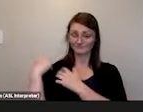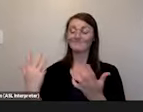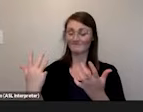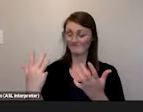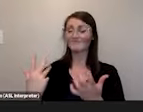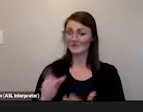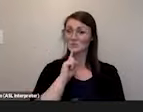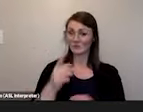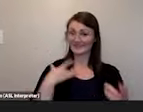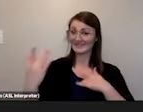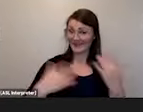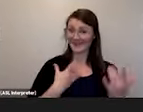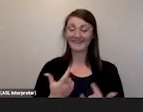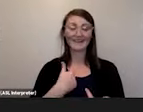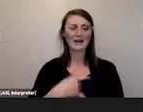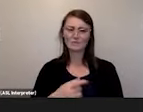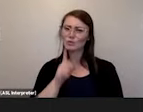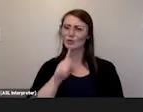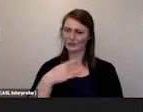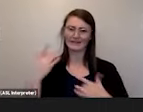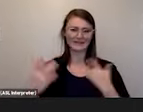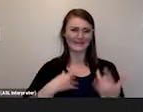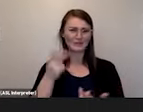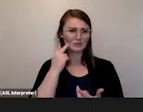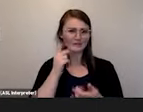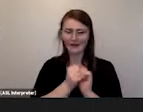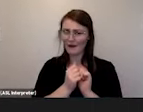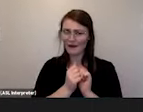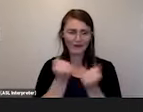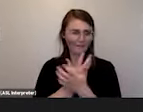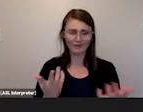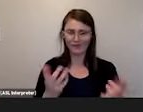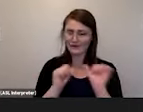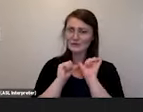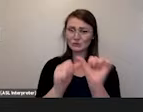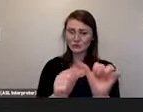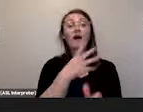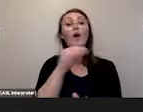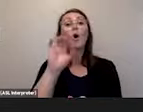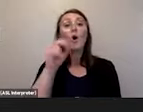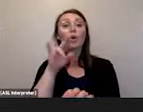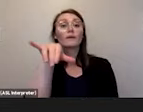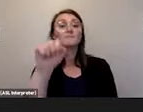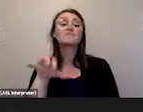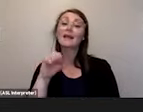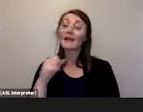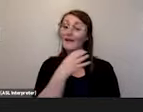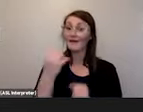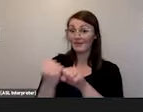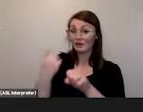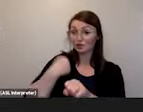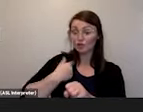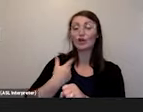exciting. I am just super excited to see how things continue. Oh yeah, and last year I bought